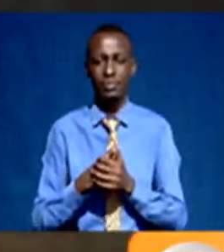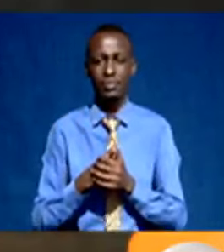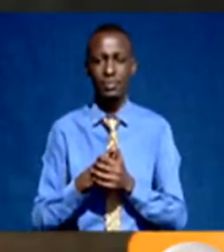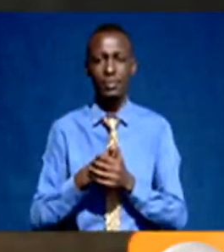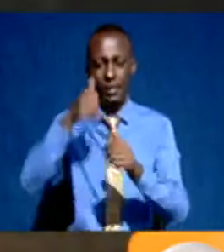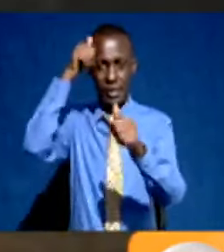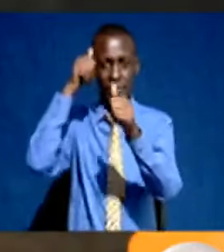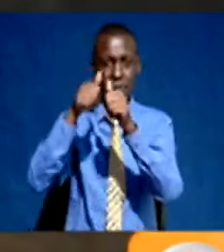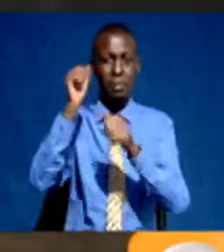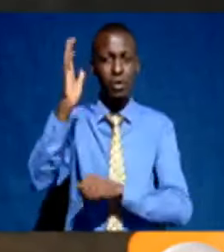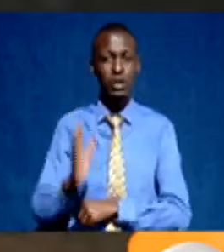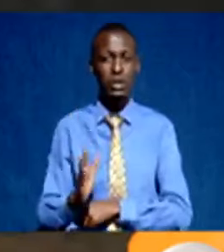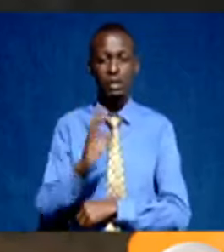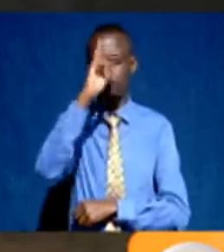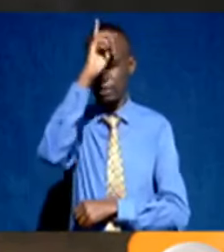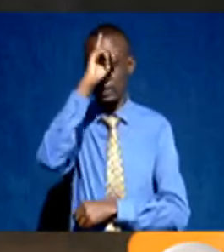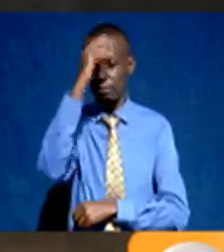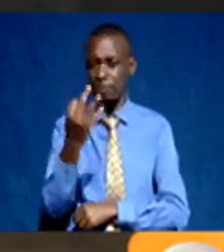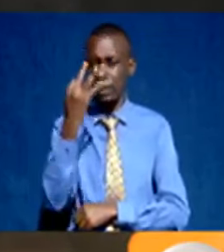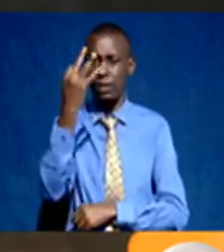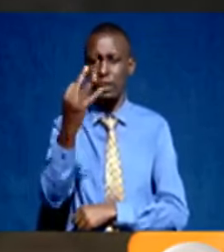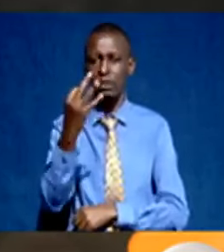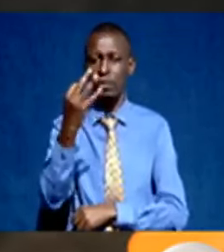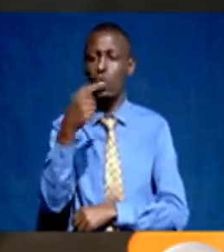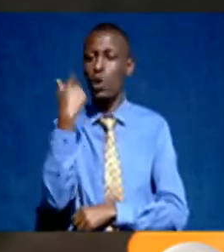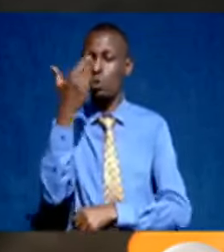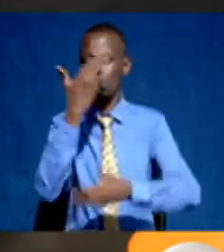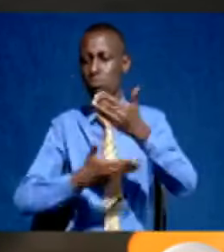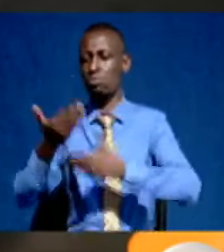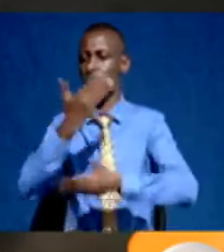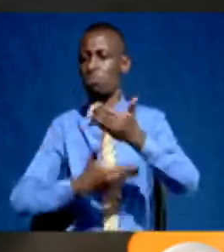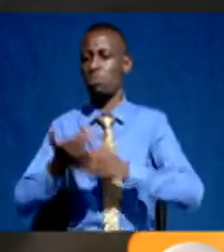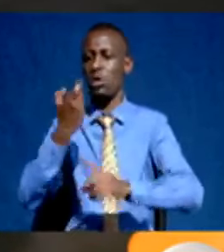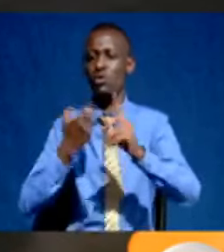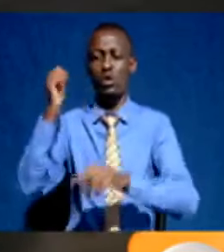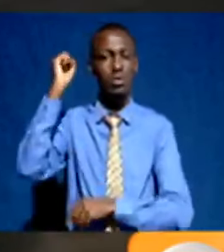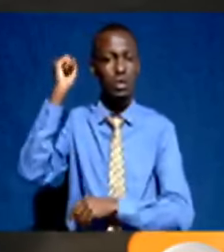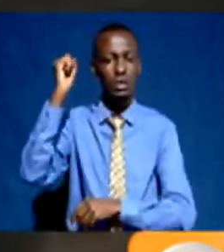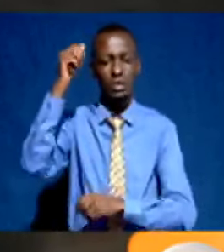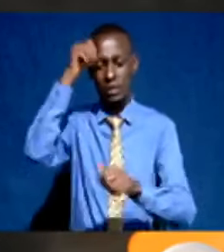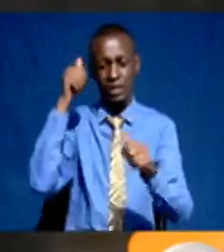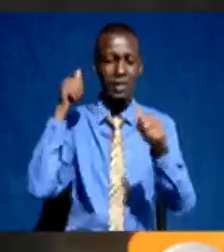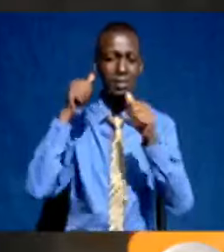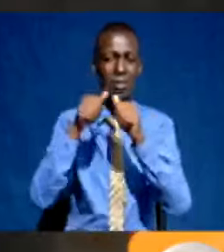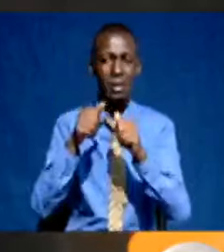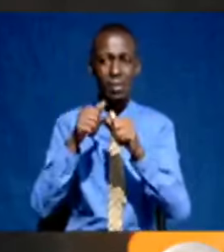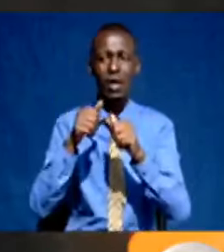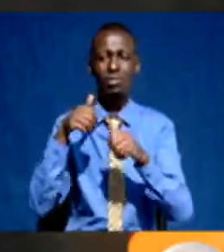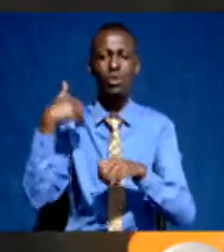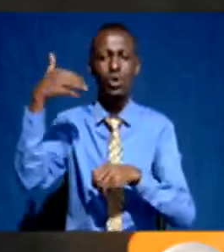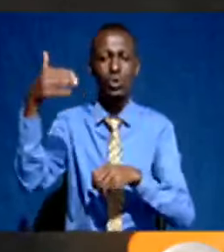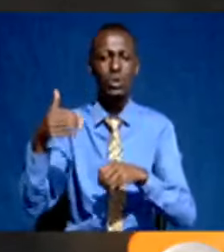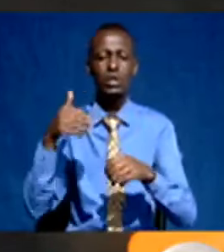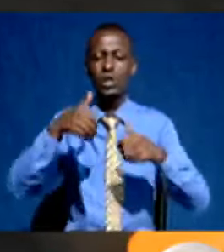fierce politician, but those who interacted with him outside politics bear fond memories of a man that had the youth at heart.